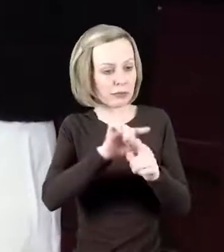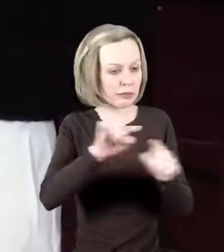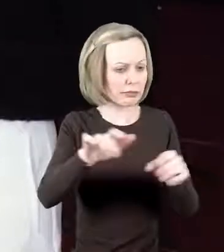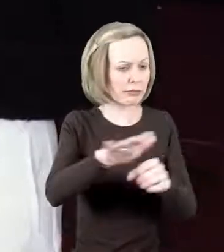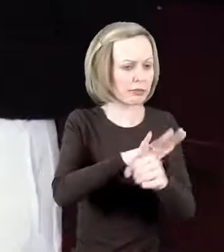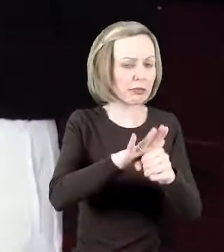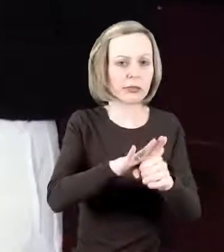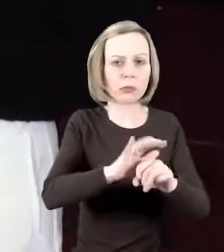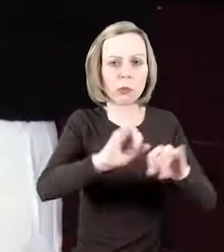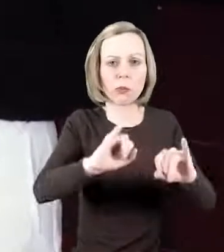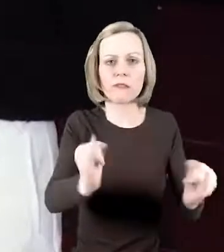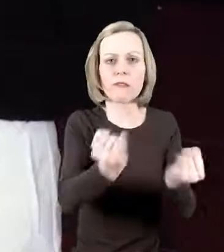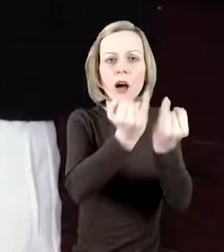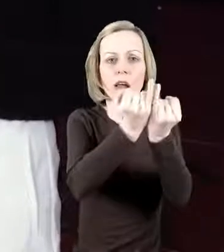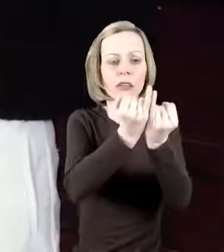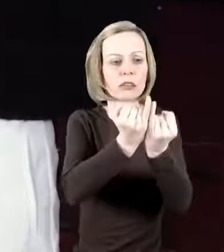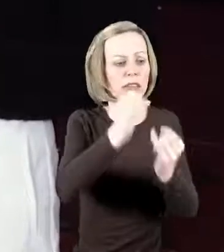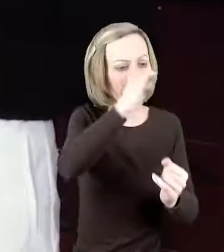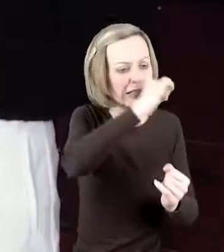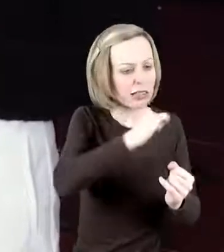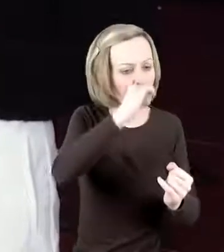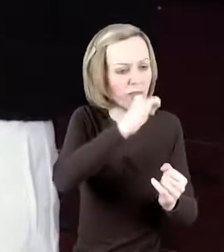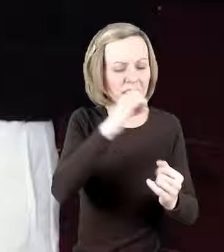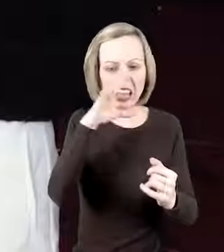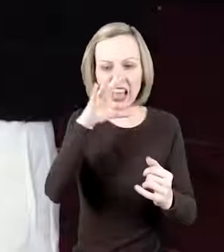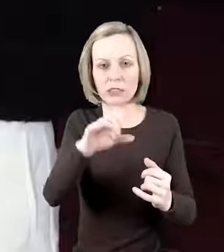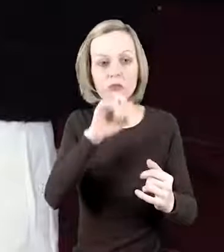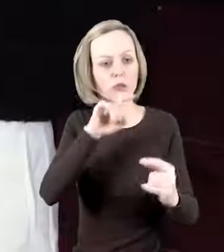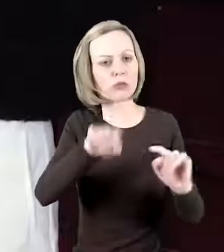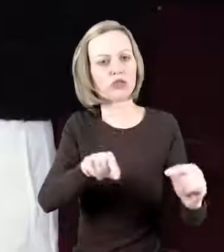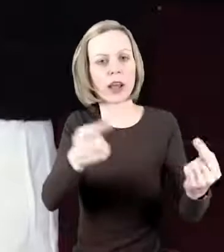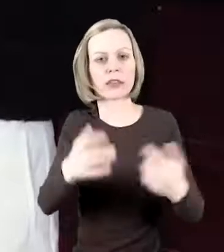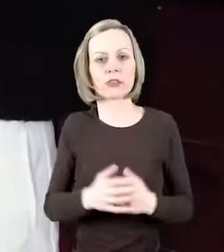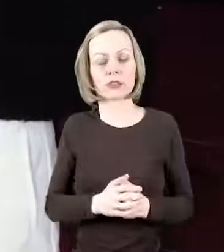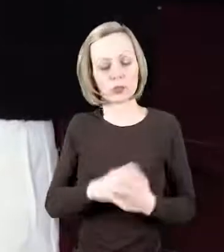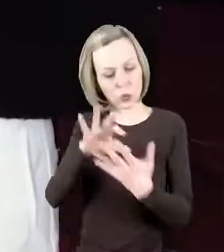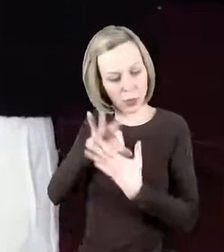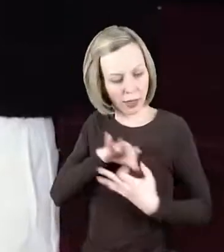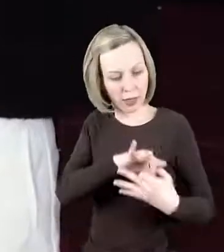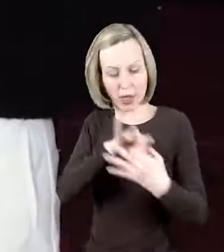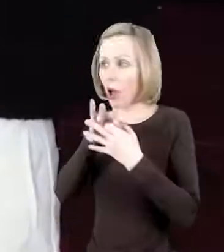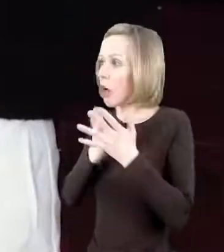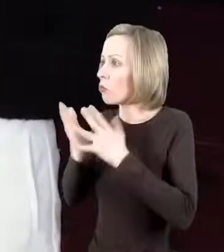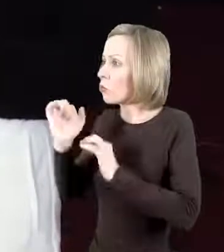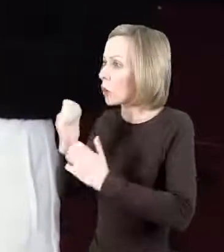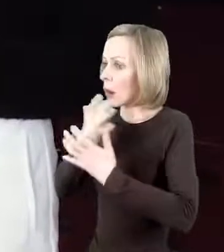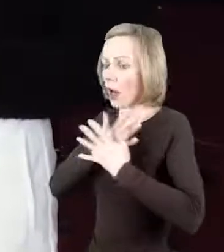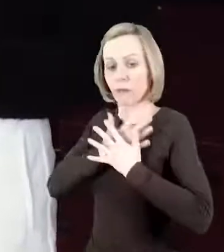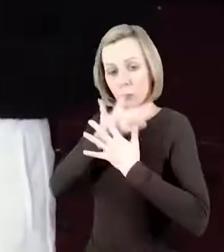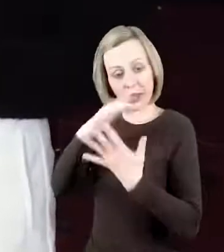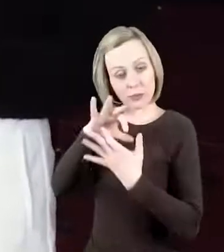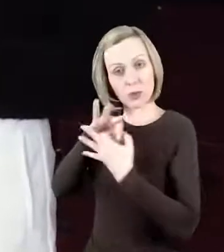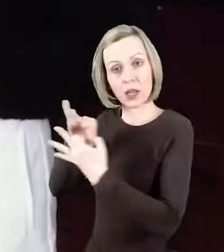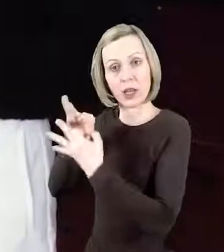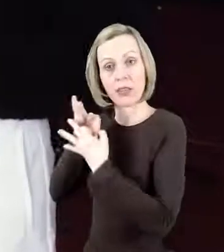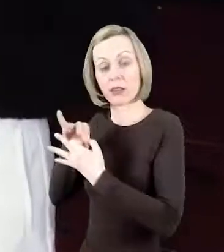world. Bind your love to our hearts so we can live in perfect unity together. Teach us to value life